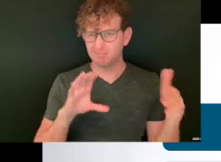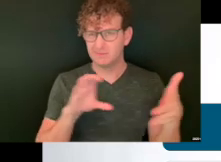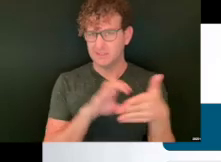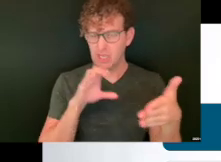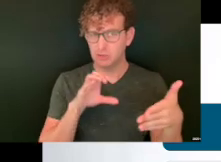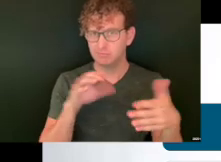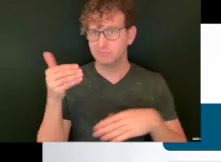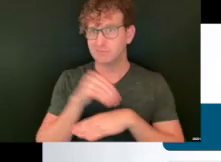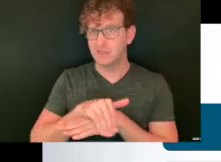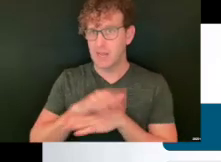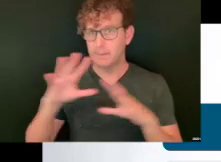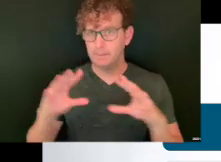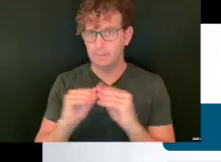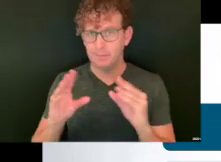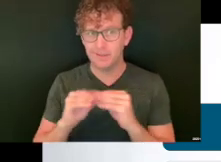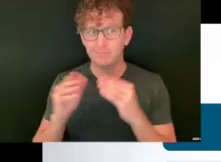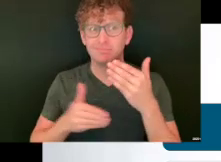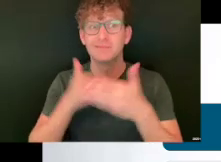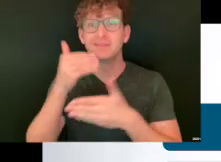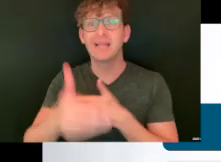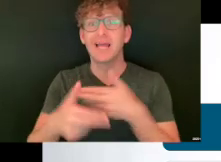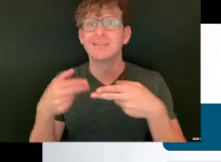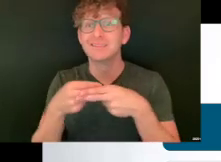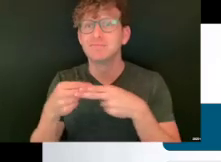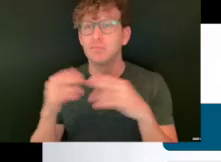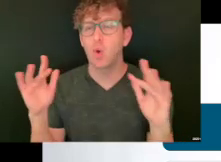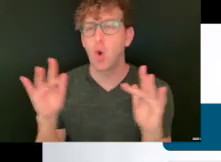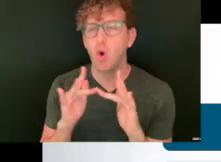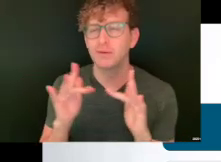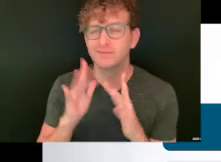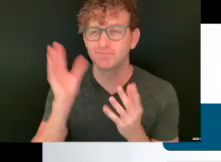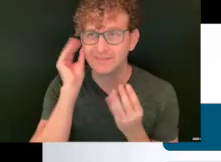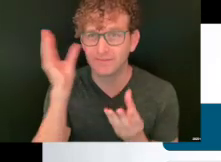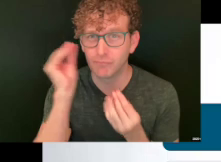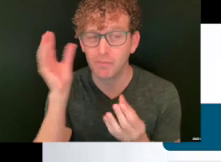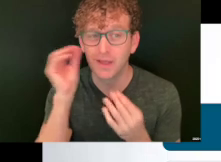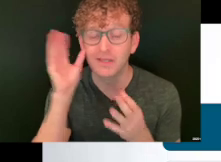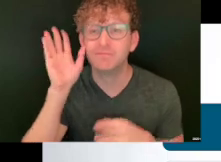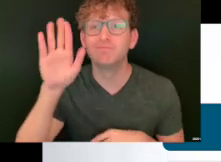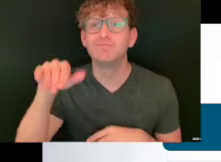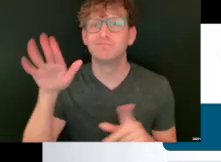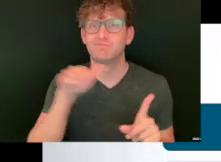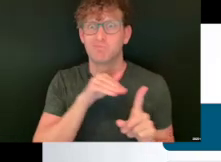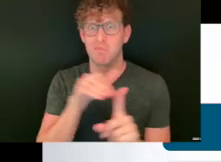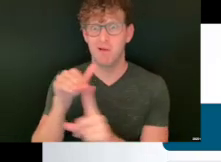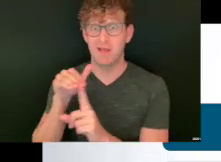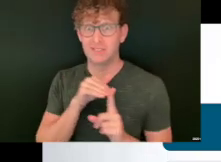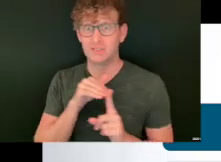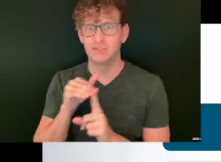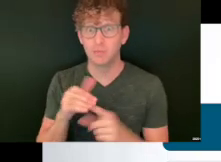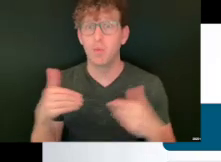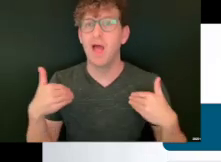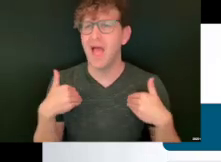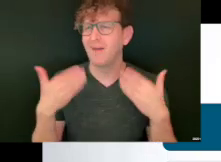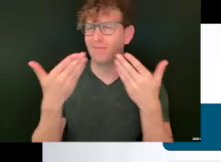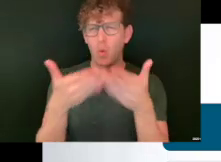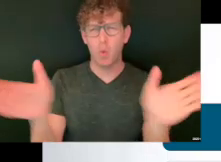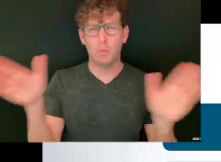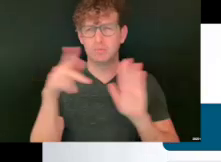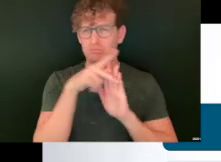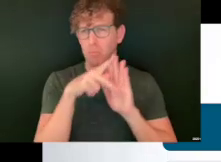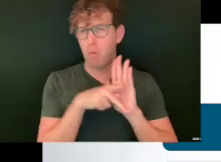affected by our incentive projects and programs. We encourage you to contact us for setting